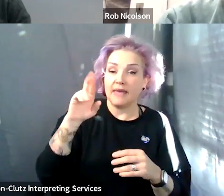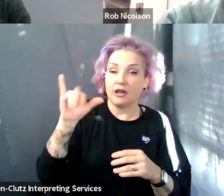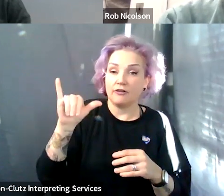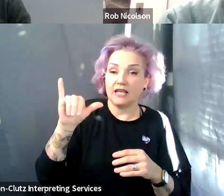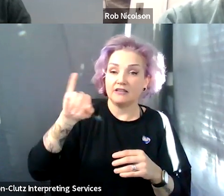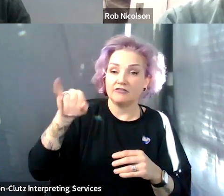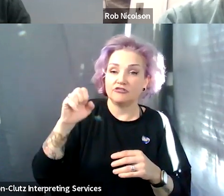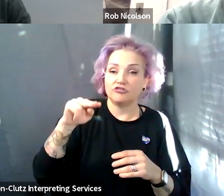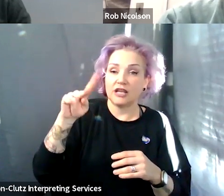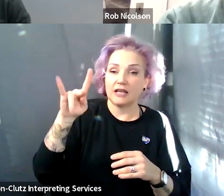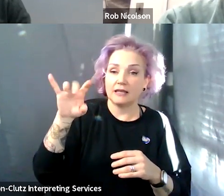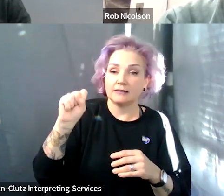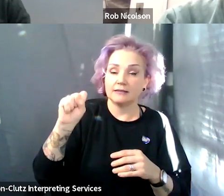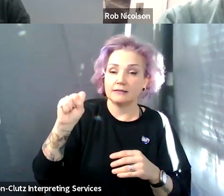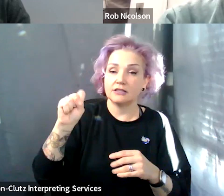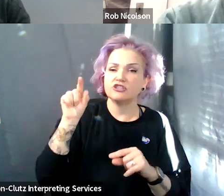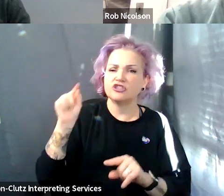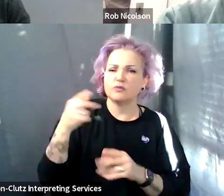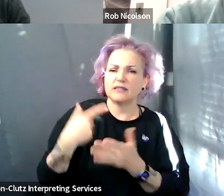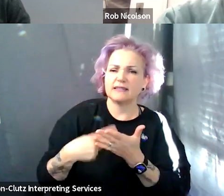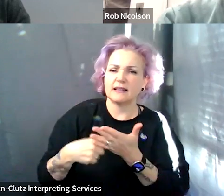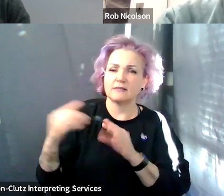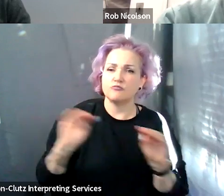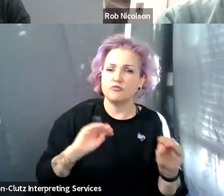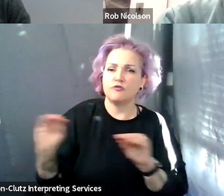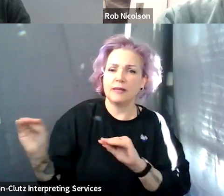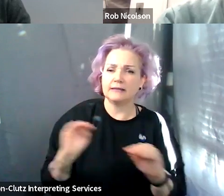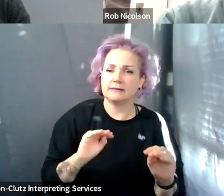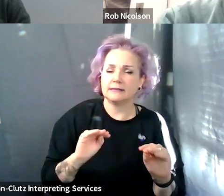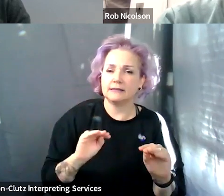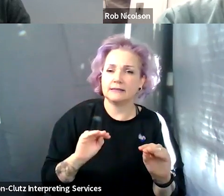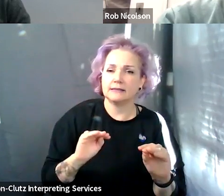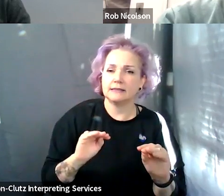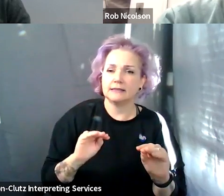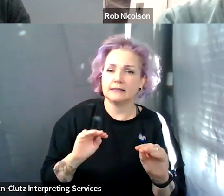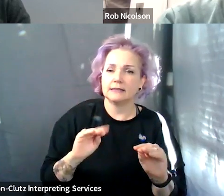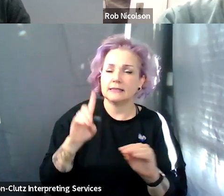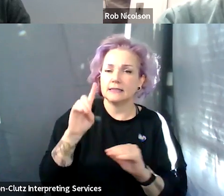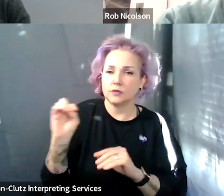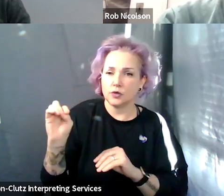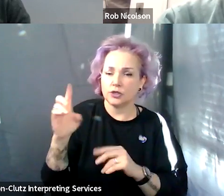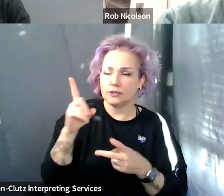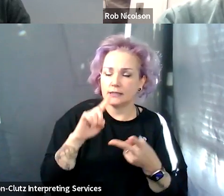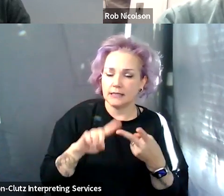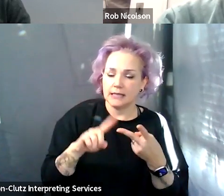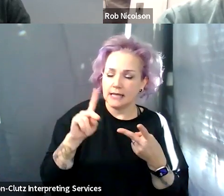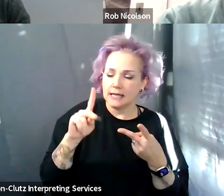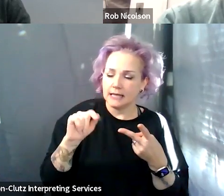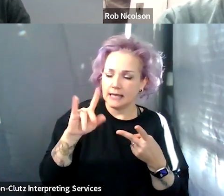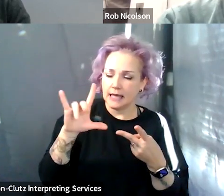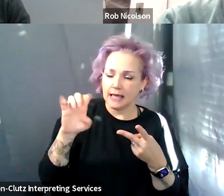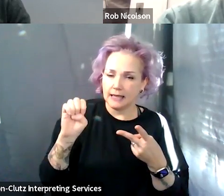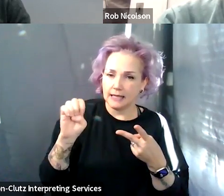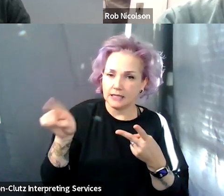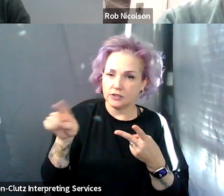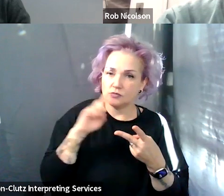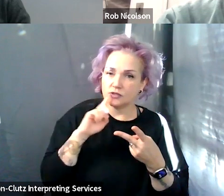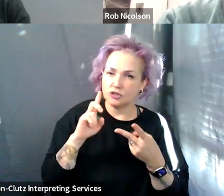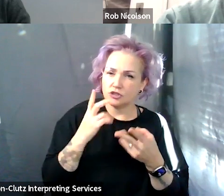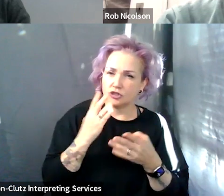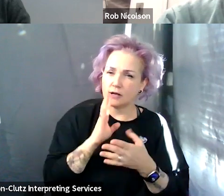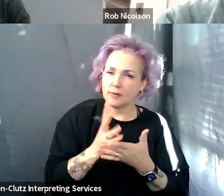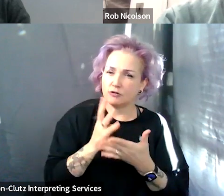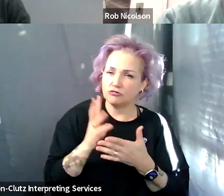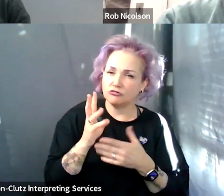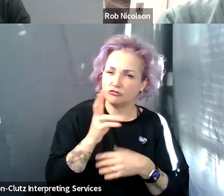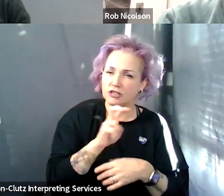talking about movement disorders and people with developmental disabilities. Caitlin Castro, I think, is going to talk about transitions from child and adolescent services to